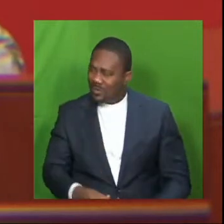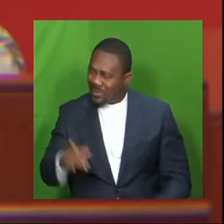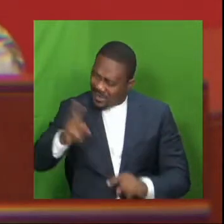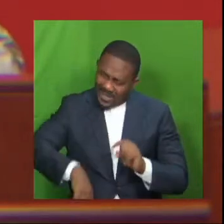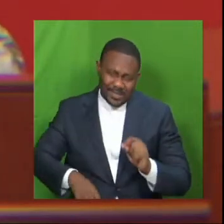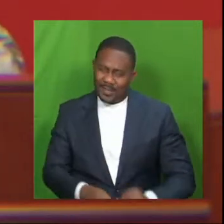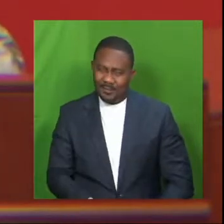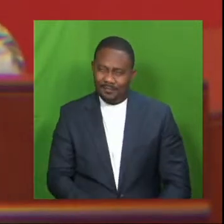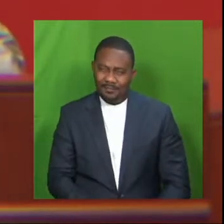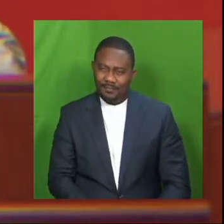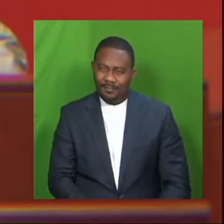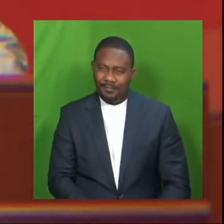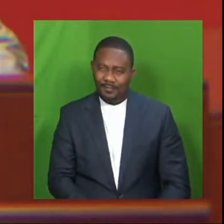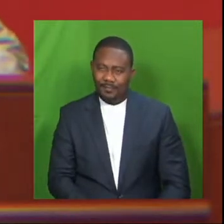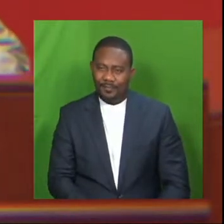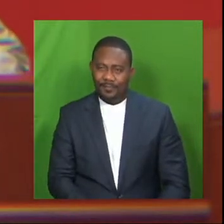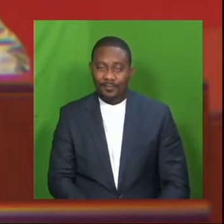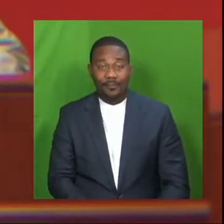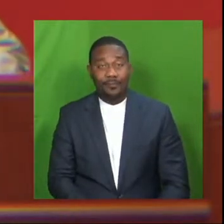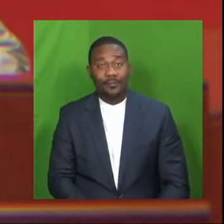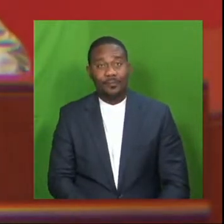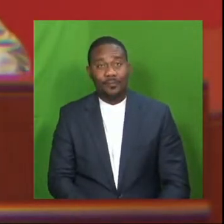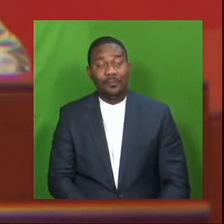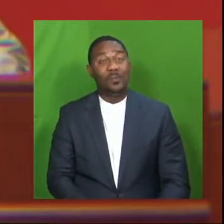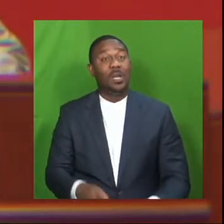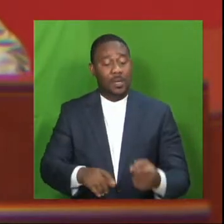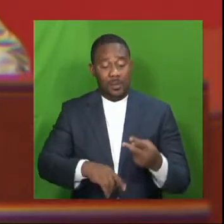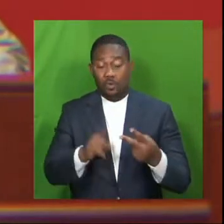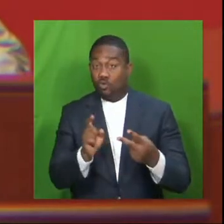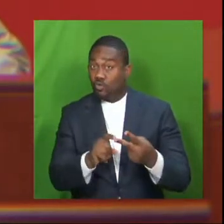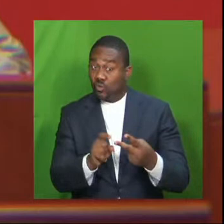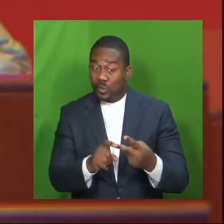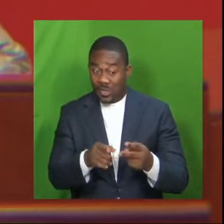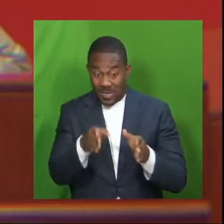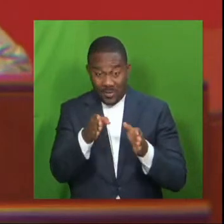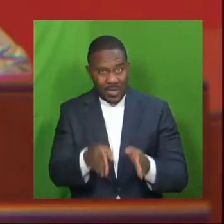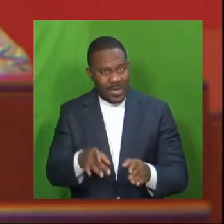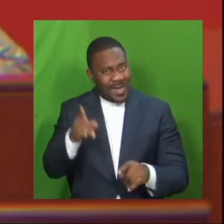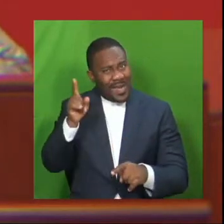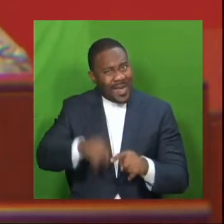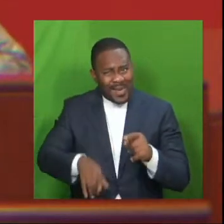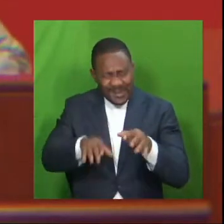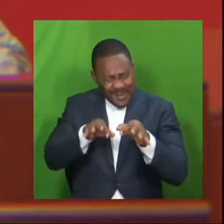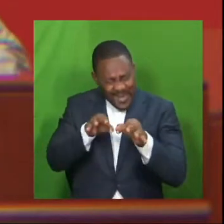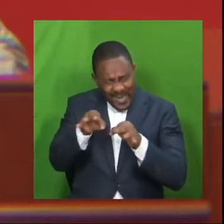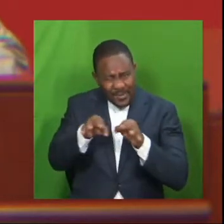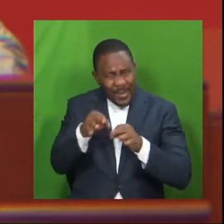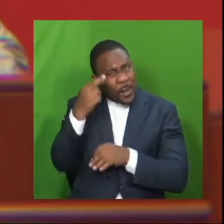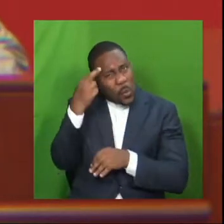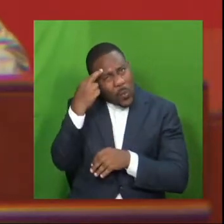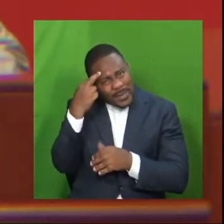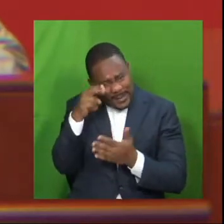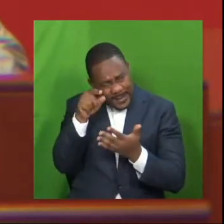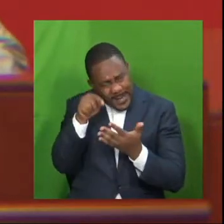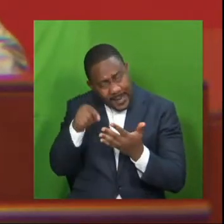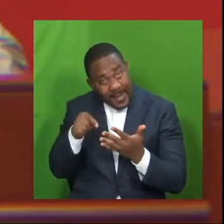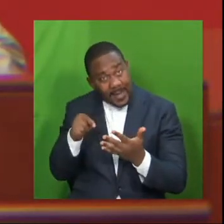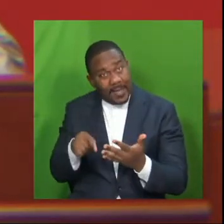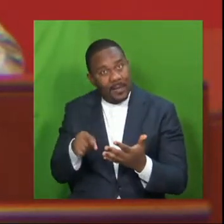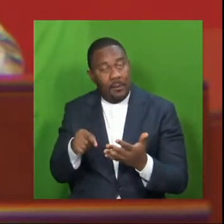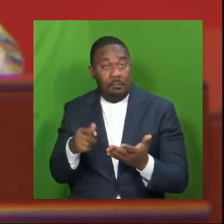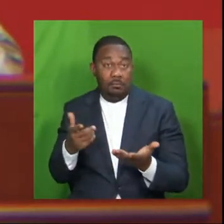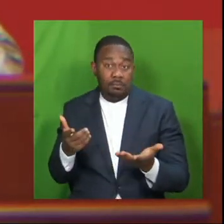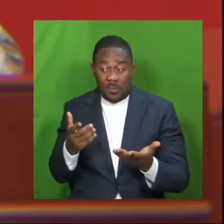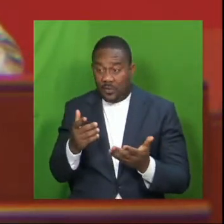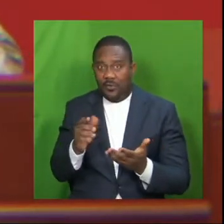2, and he is unable to offer a reasonable explanation to the Parliamentary Committee